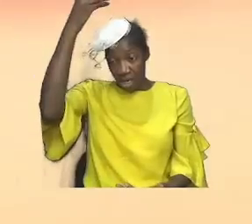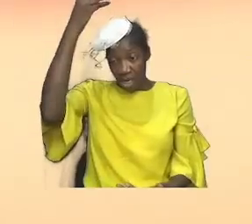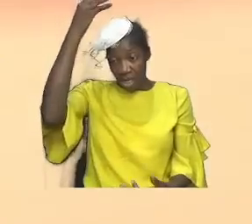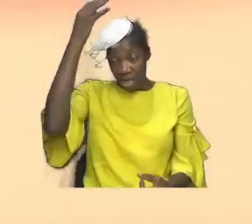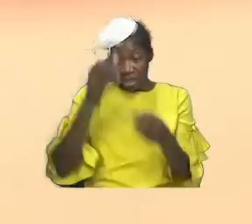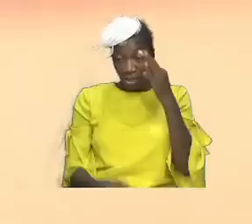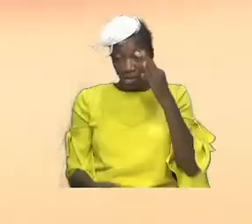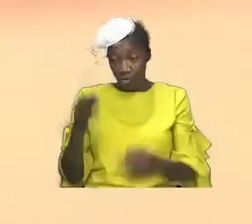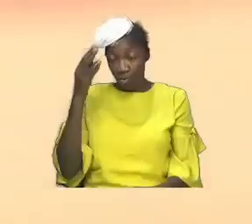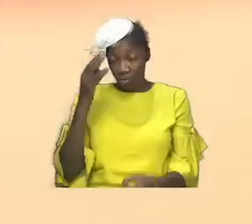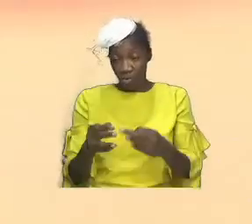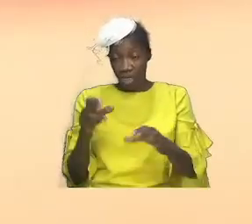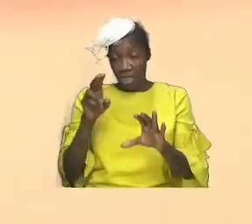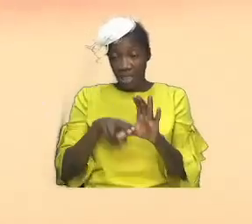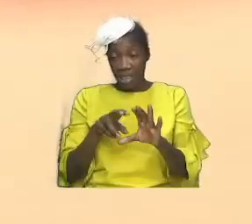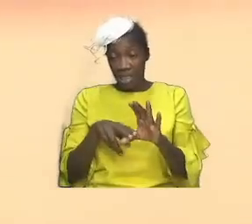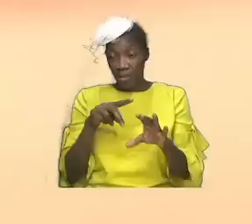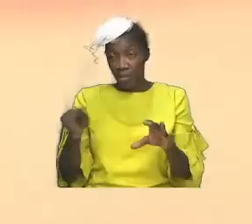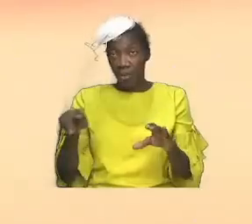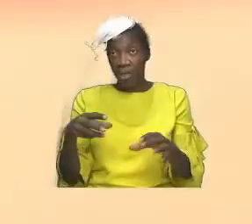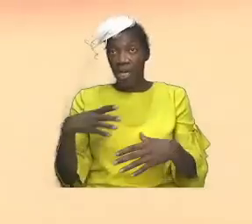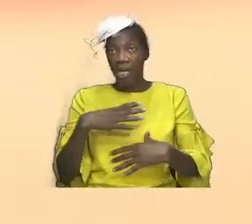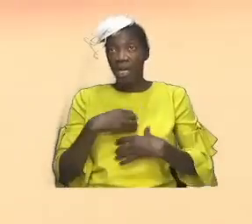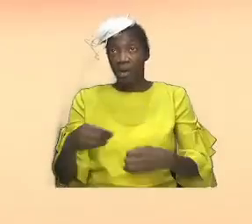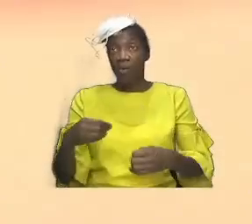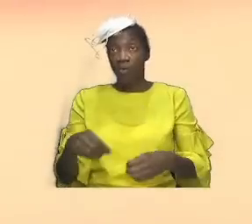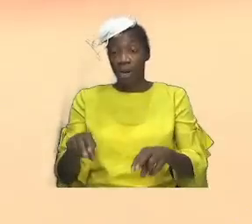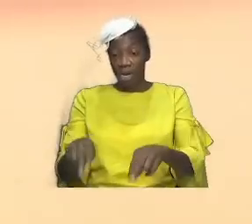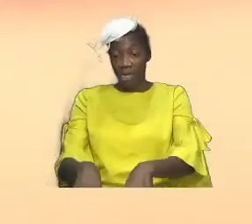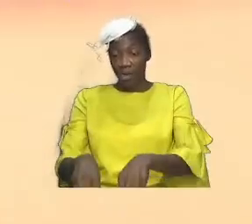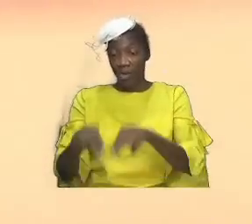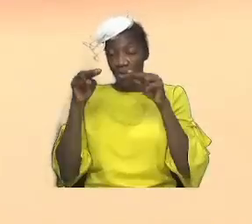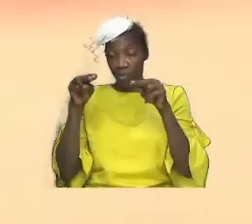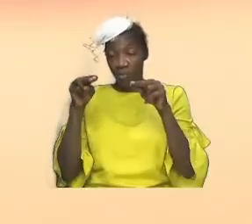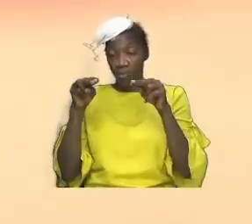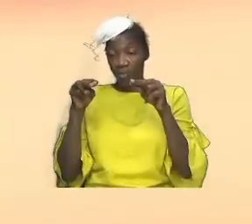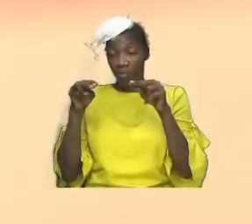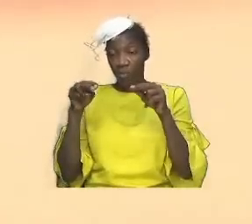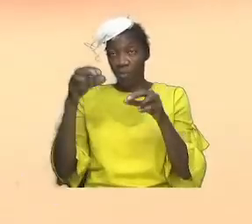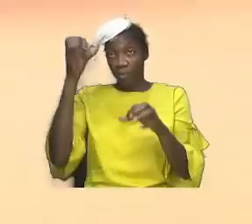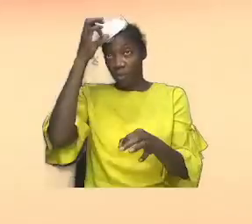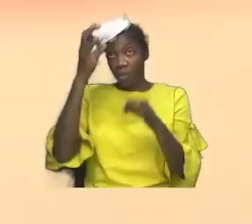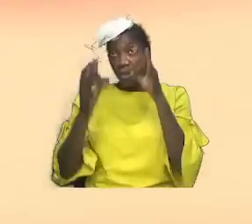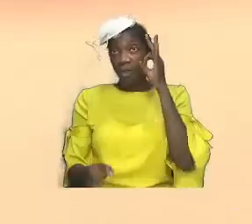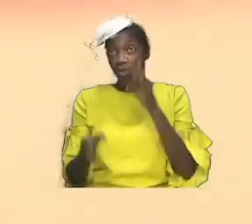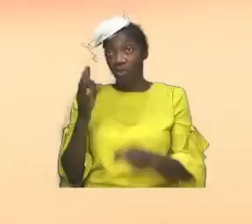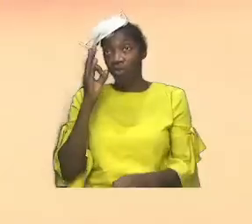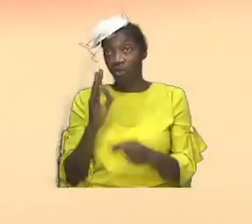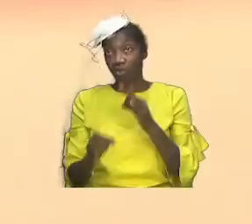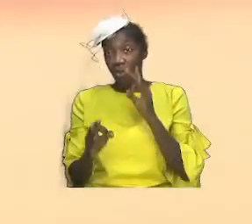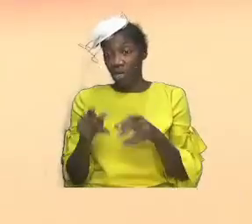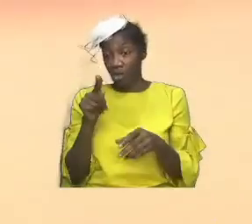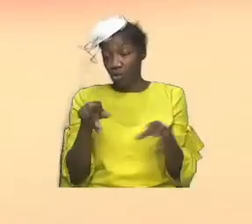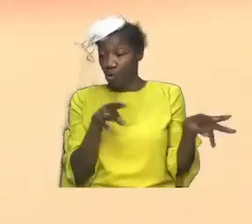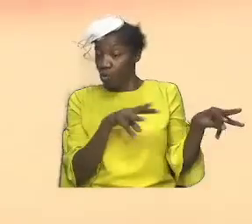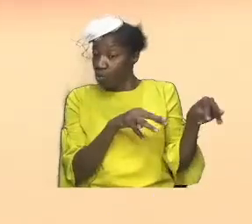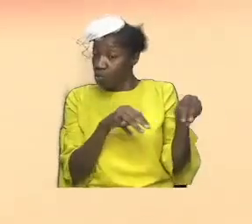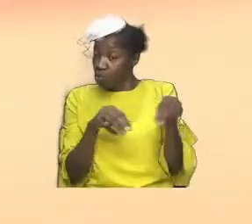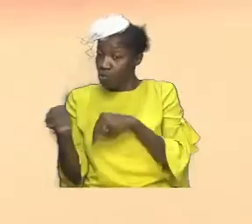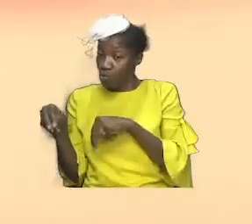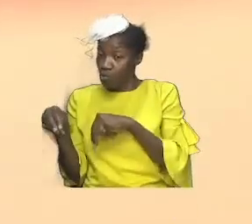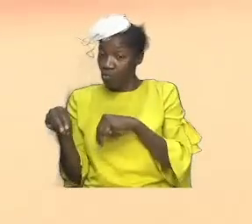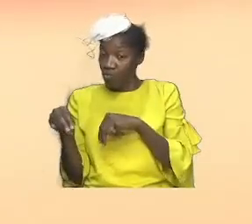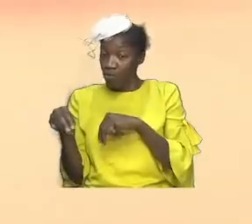before the white throne judgment. You would have walked away from the presence of Almighty God. I say this to stimulate